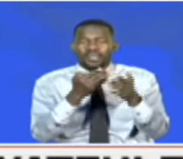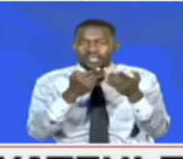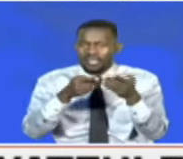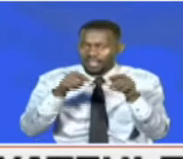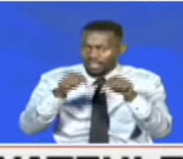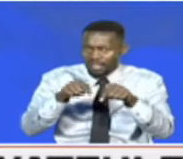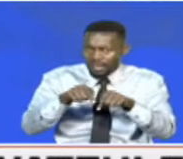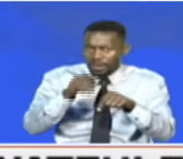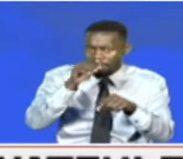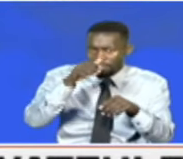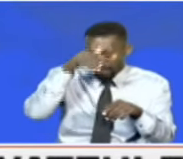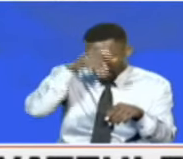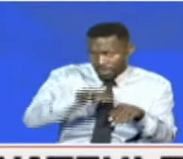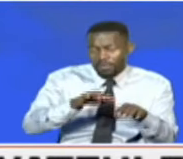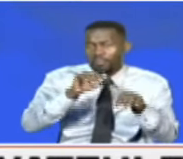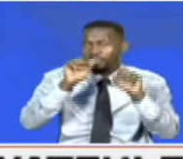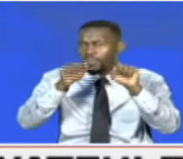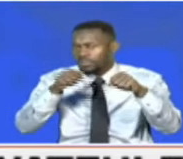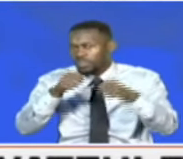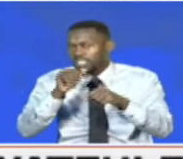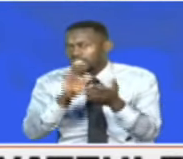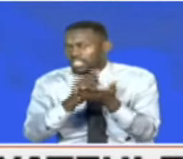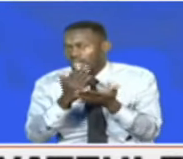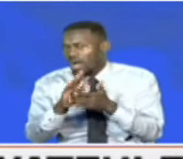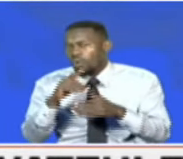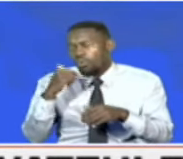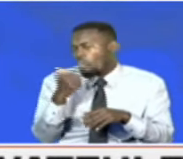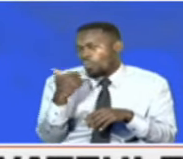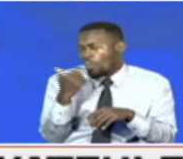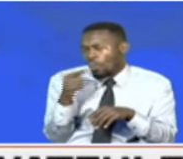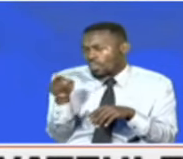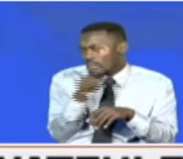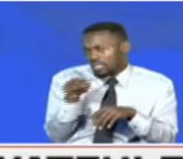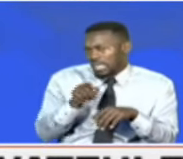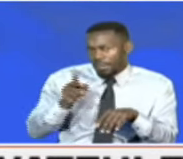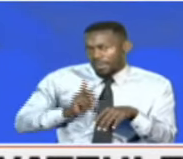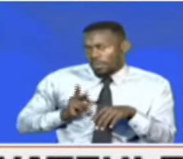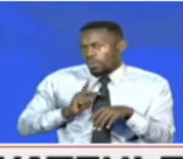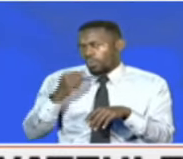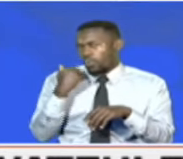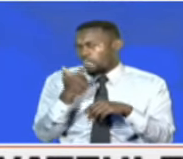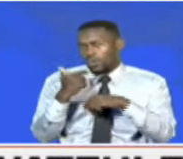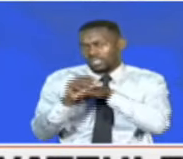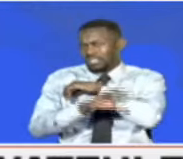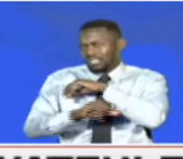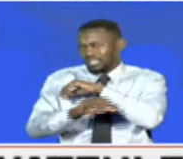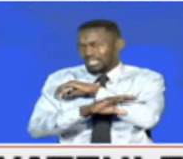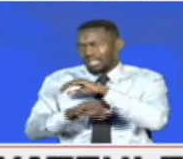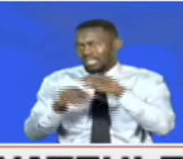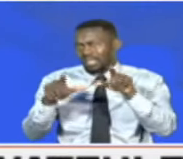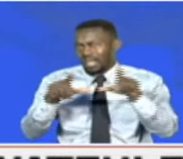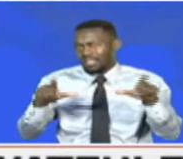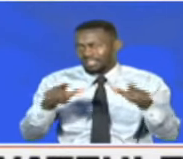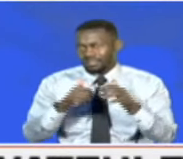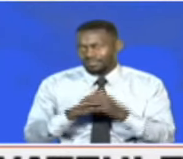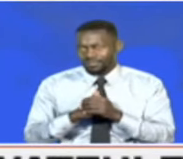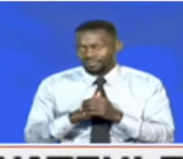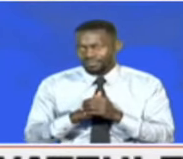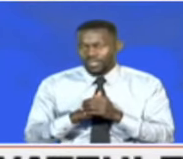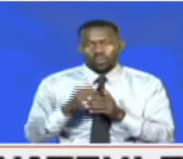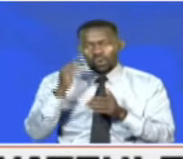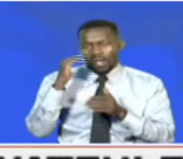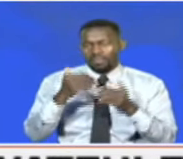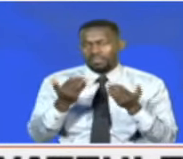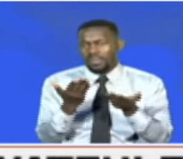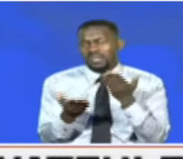us who those people could be so that we also know that maybe where we are sleeping is maybe not a forest? If this house